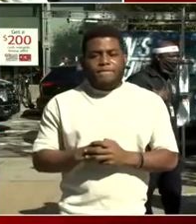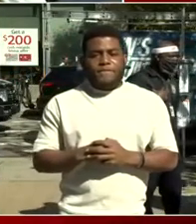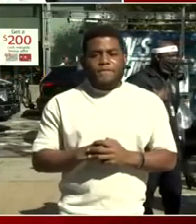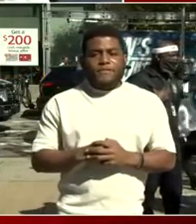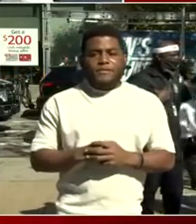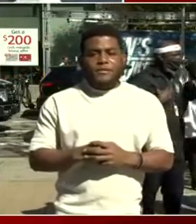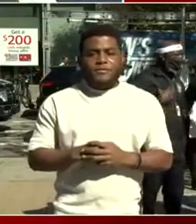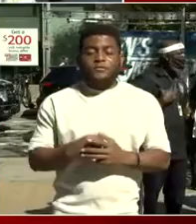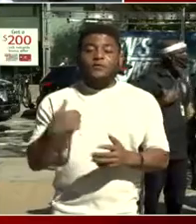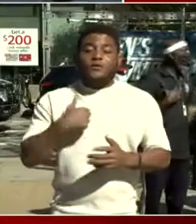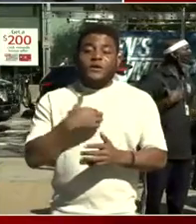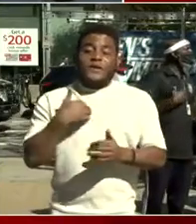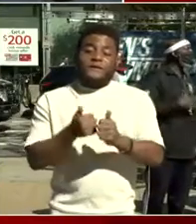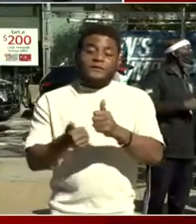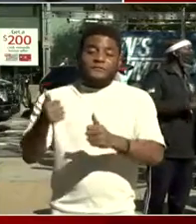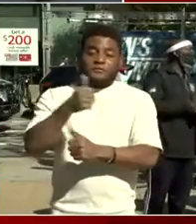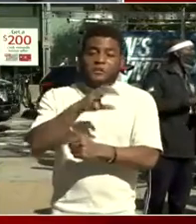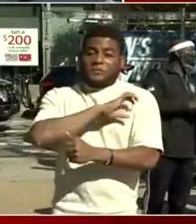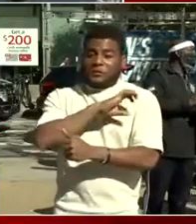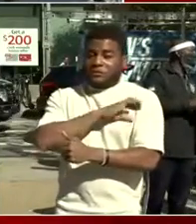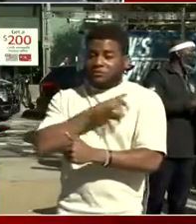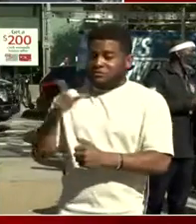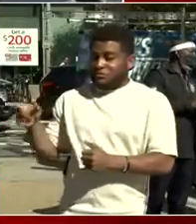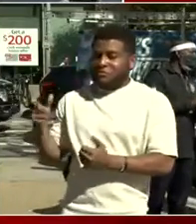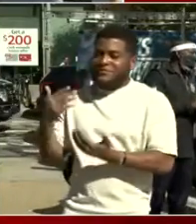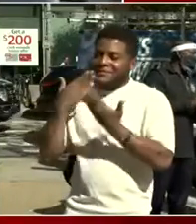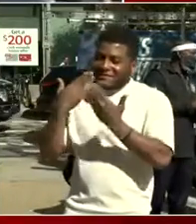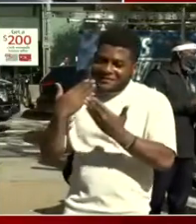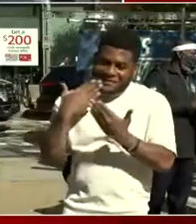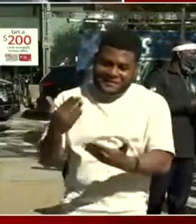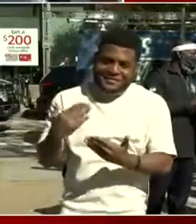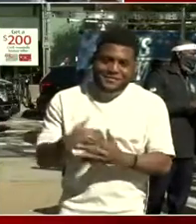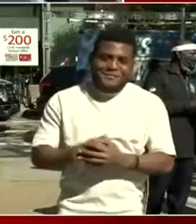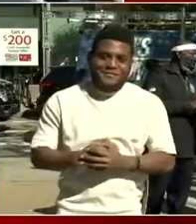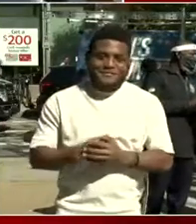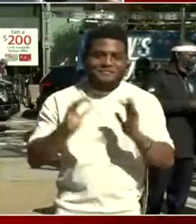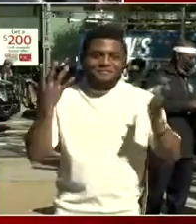Jenkins. Let's give him a round of applause.